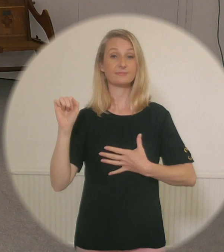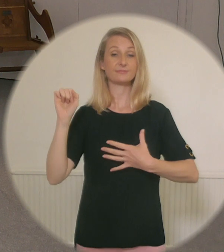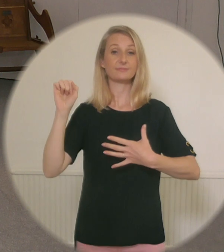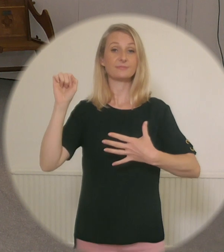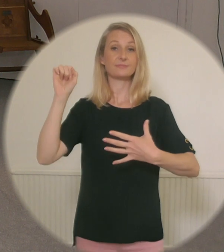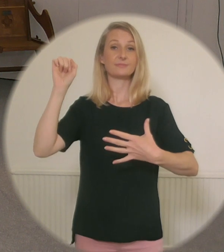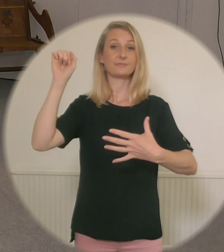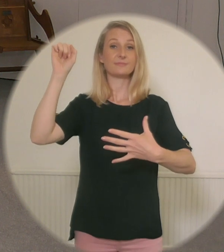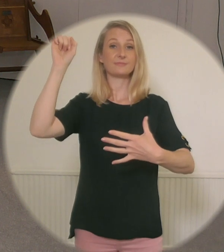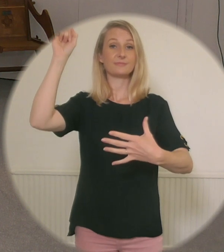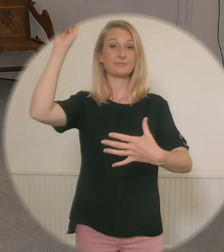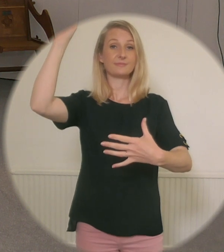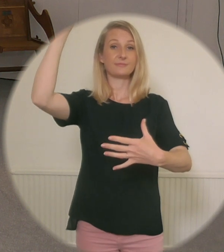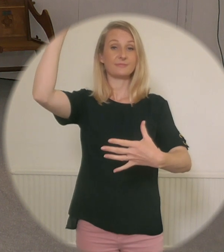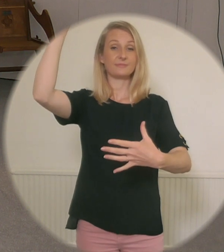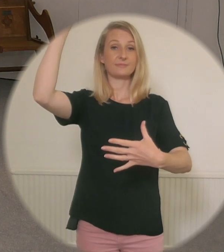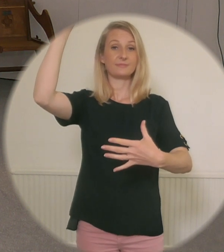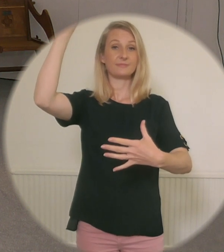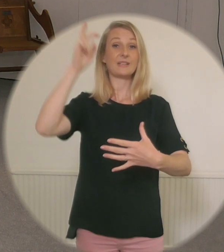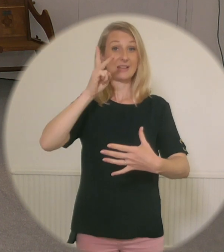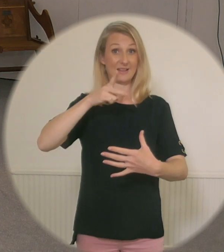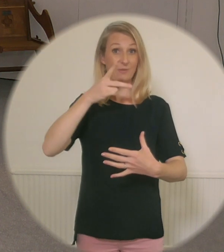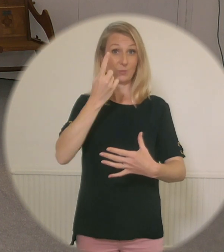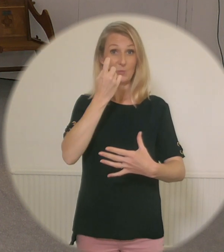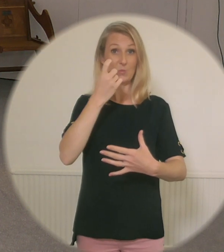Inhale, straighten. One more time.